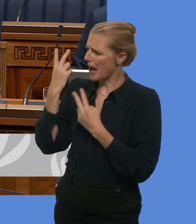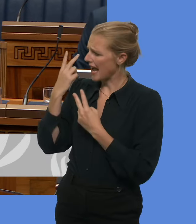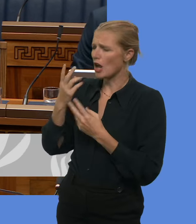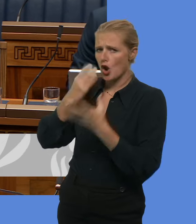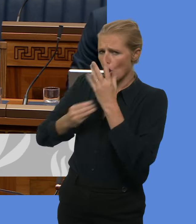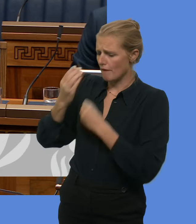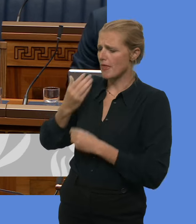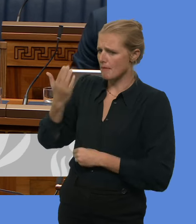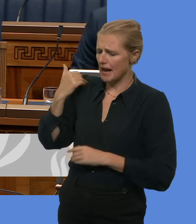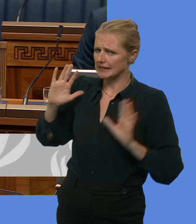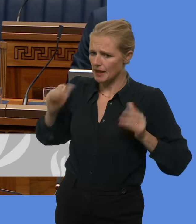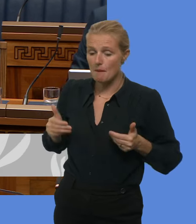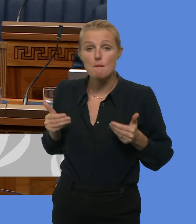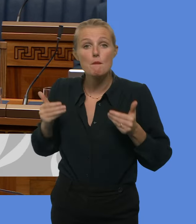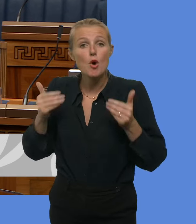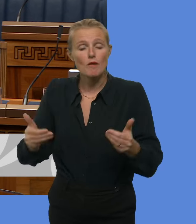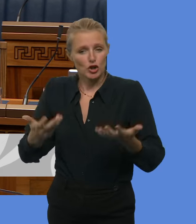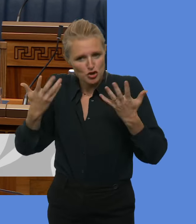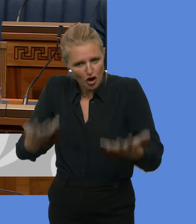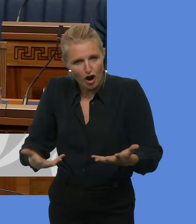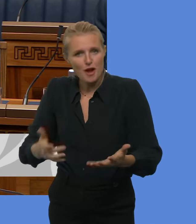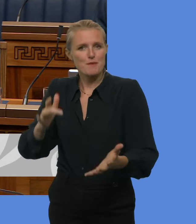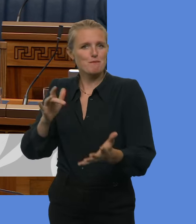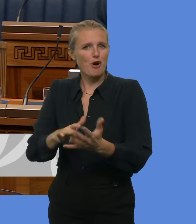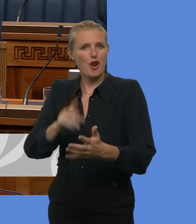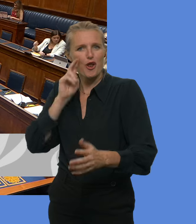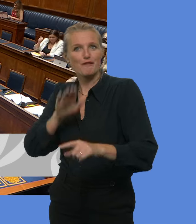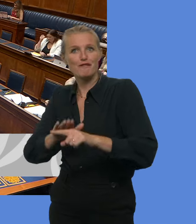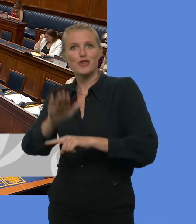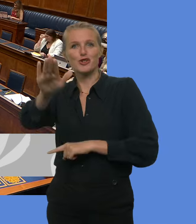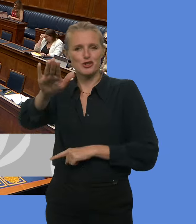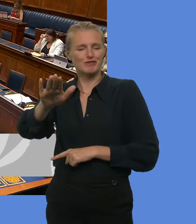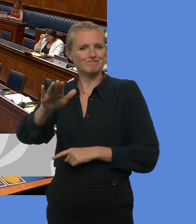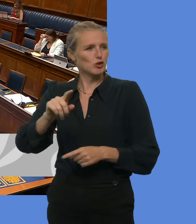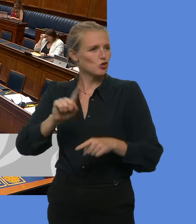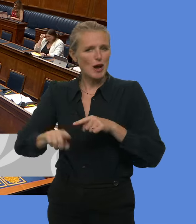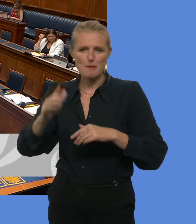issues and trying to ensure that stable and prosperous future for all of us.